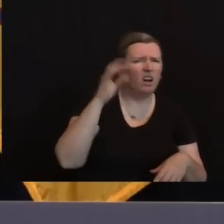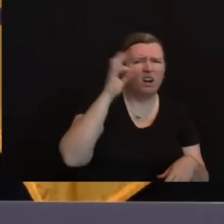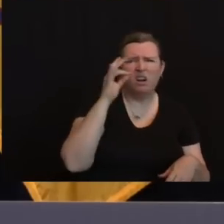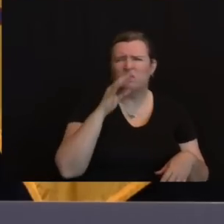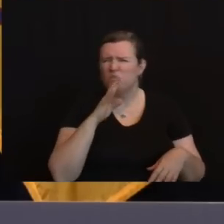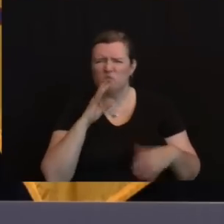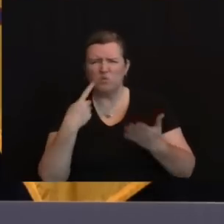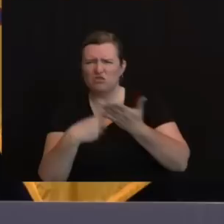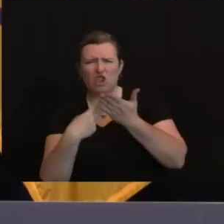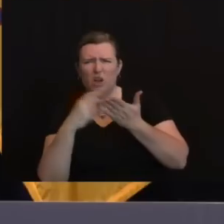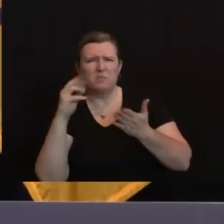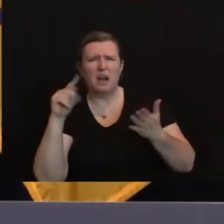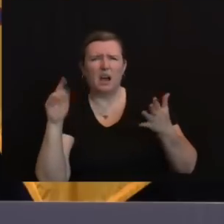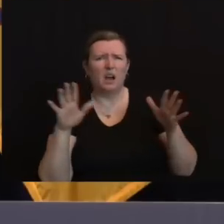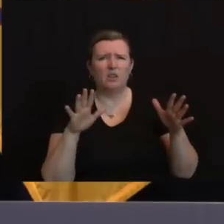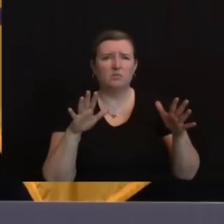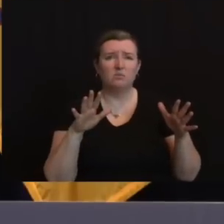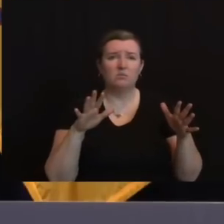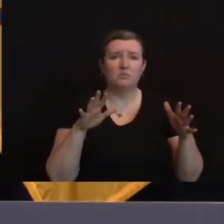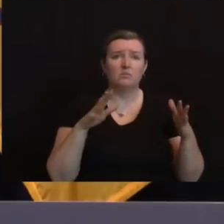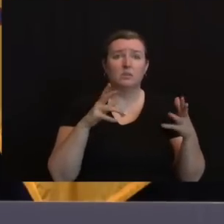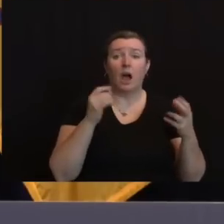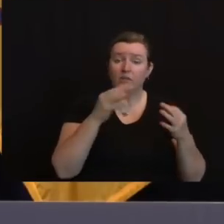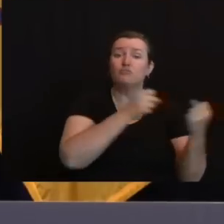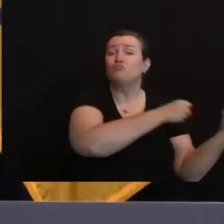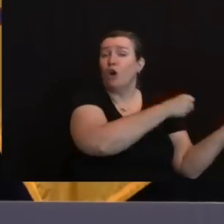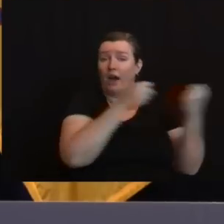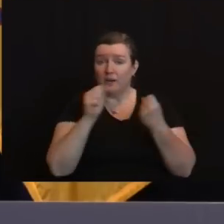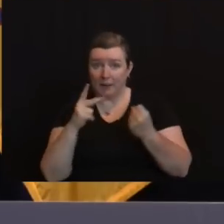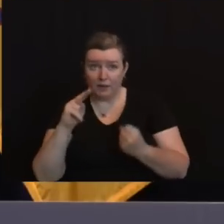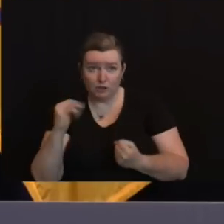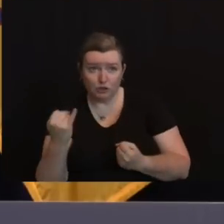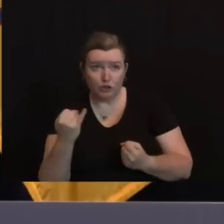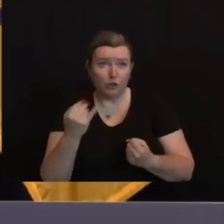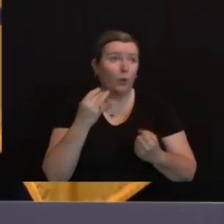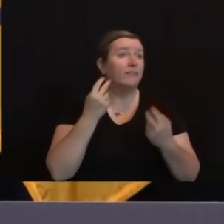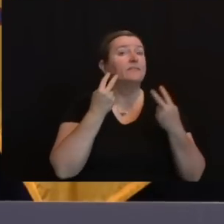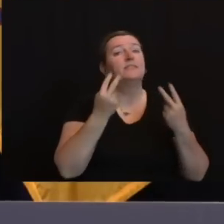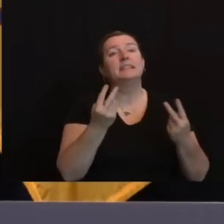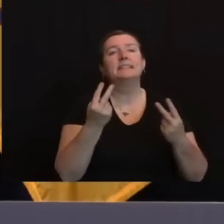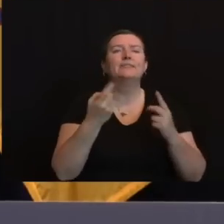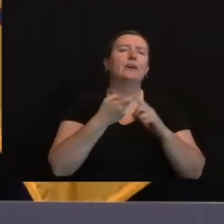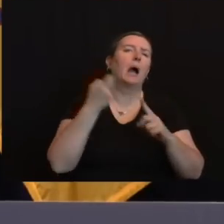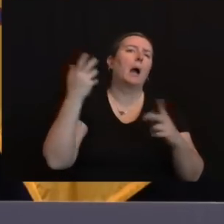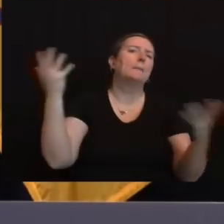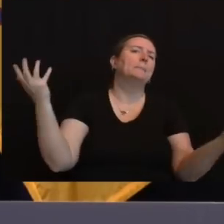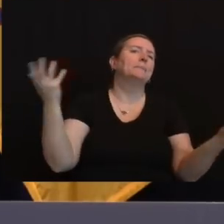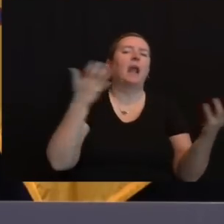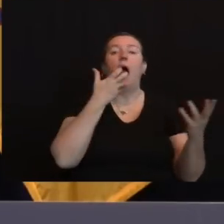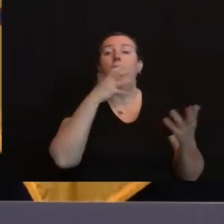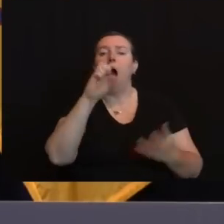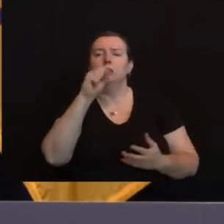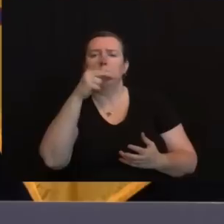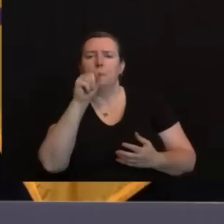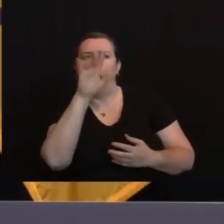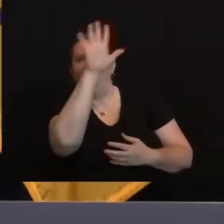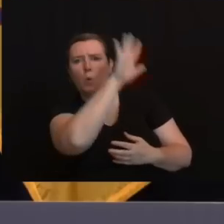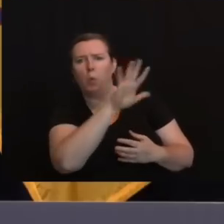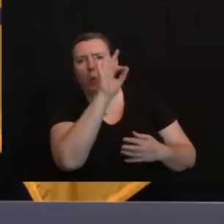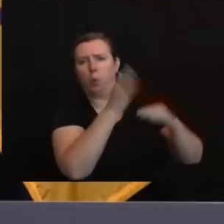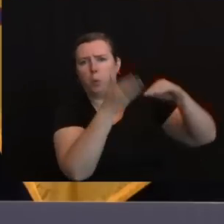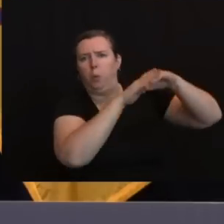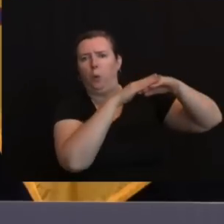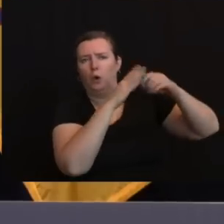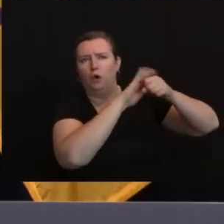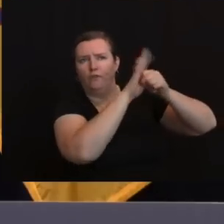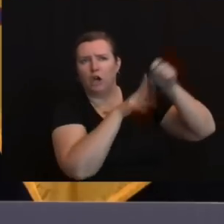this, if you're coming back to New Jersey or if you're visiting New Jersey from a hotspot state, and the list of states